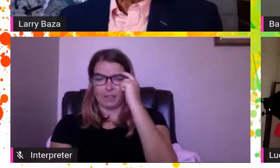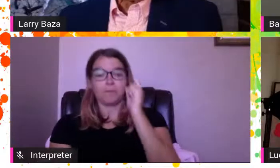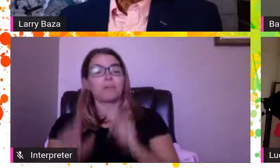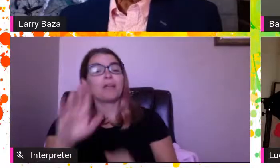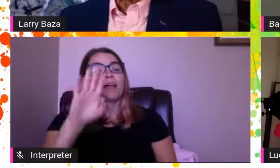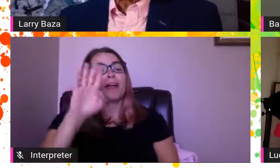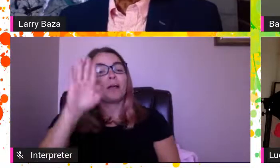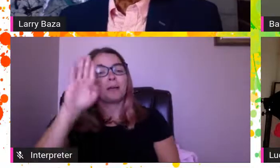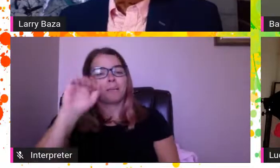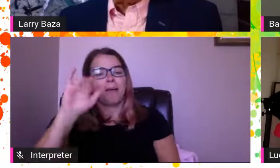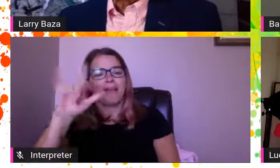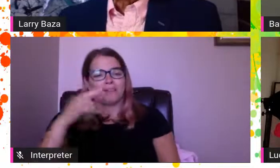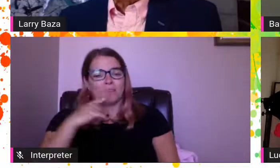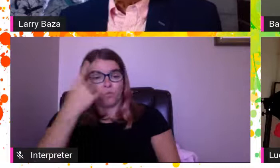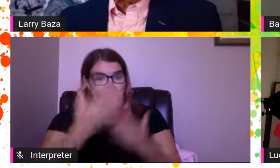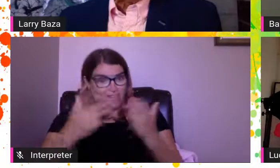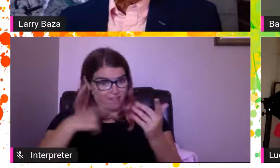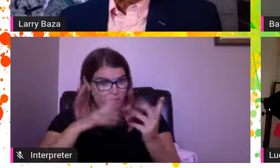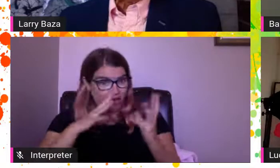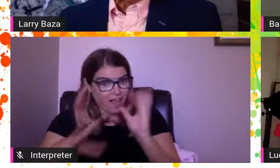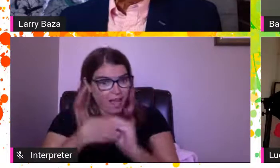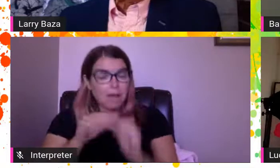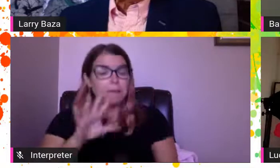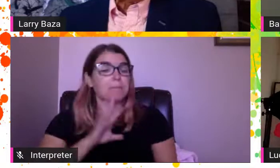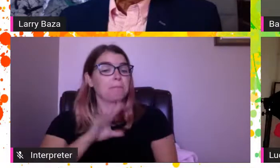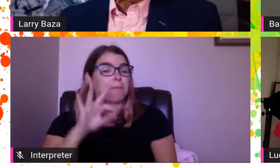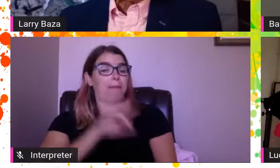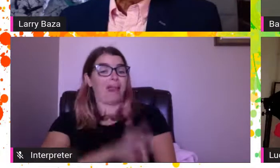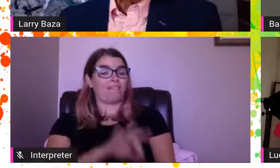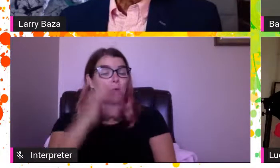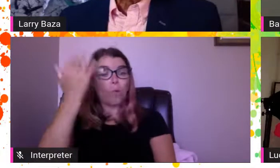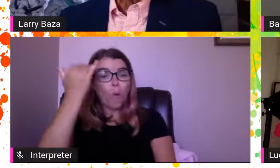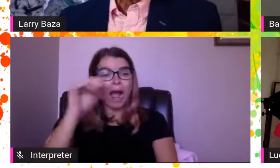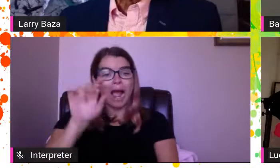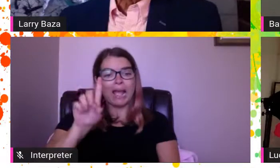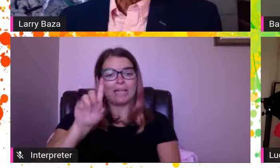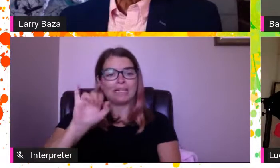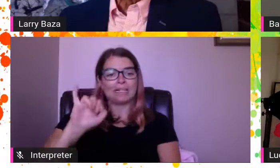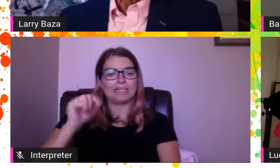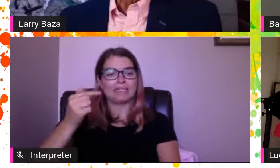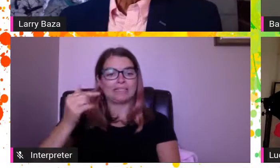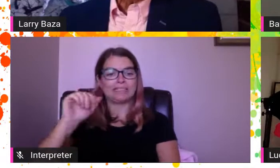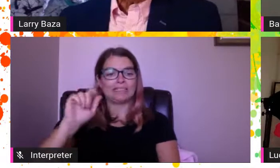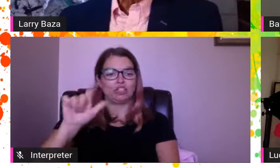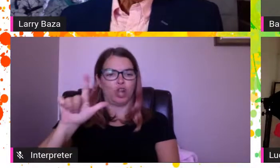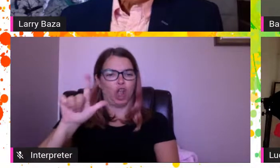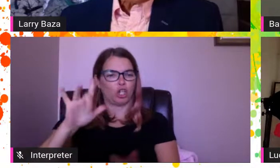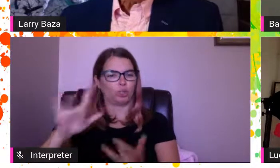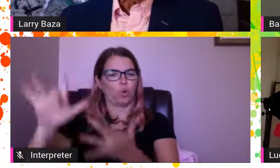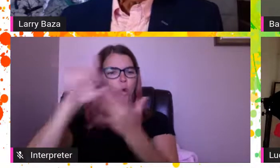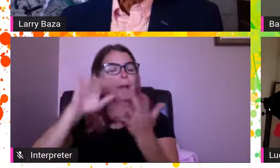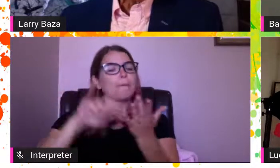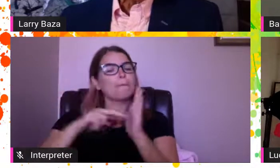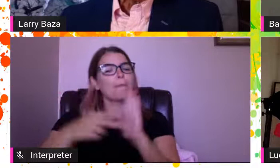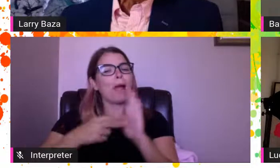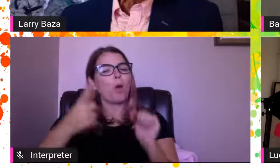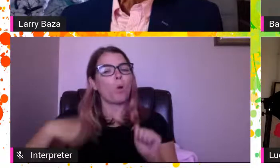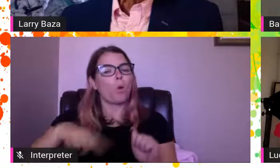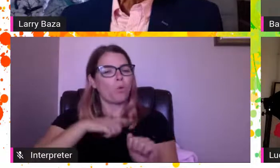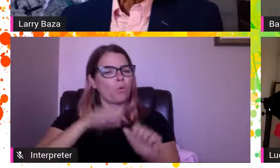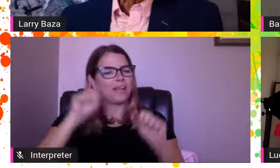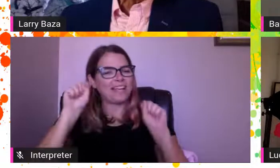really big benefit of having this be a digital tour is we're a bit more light on our feet. As far as the works that